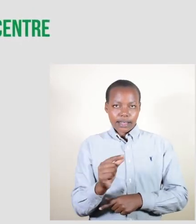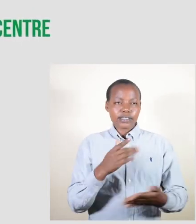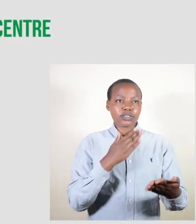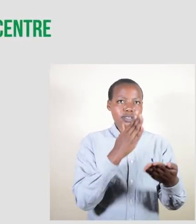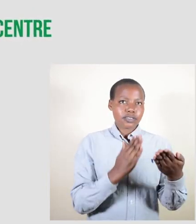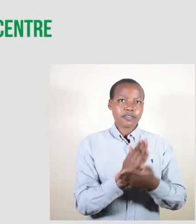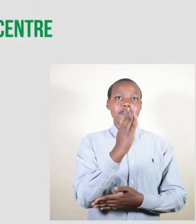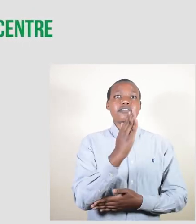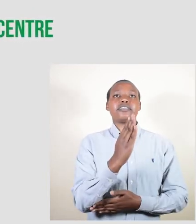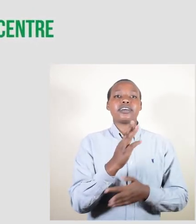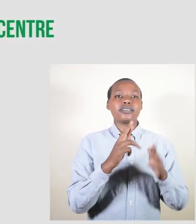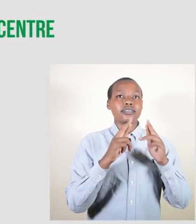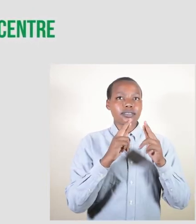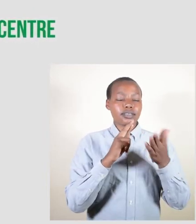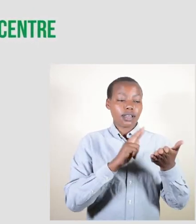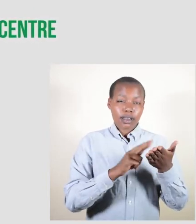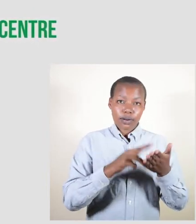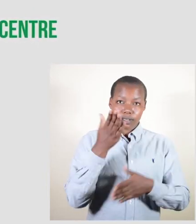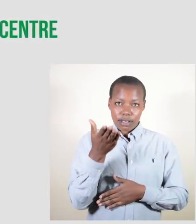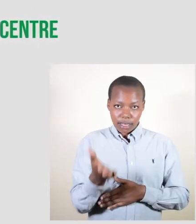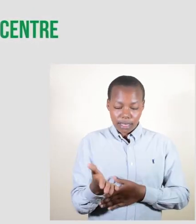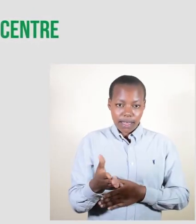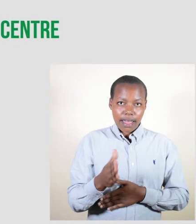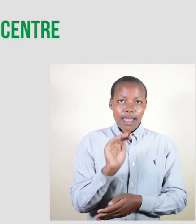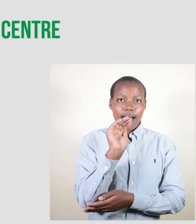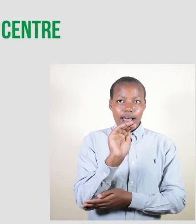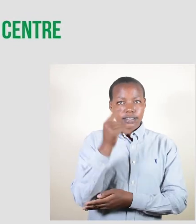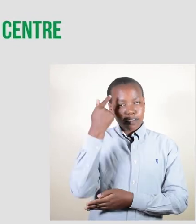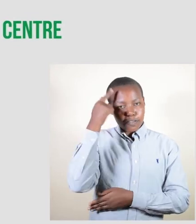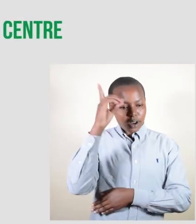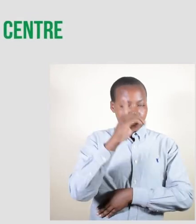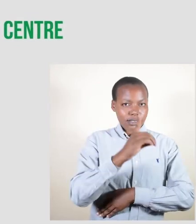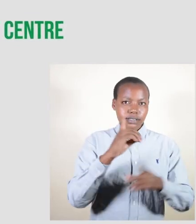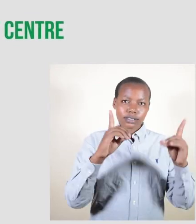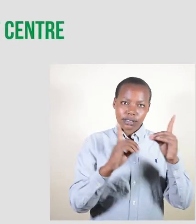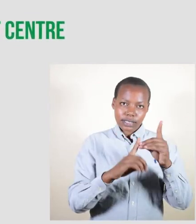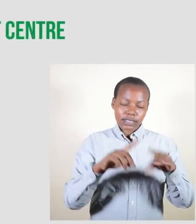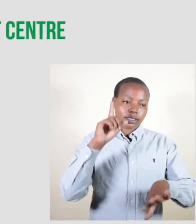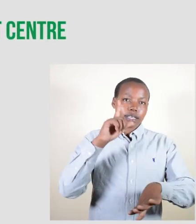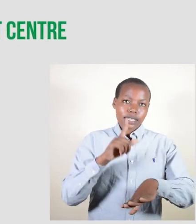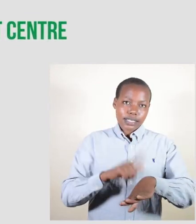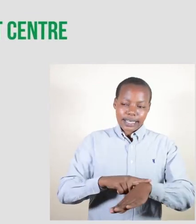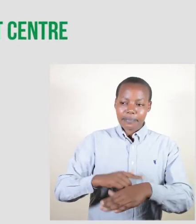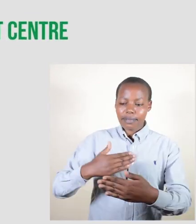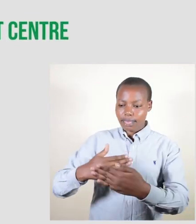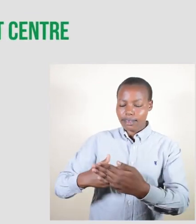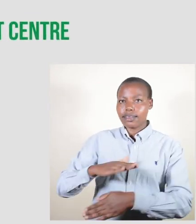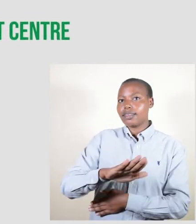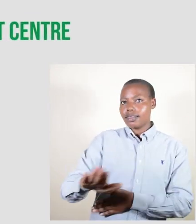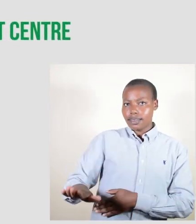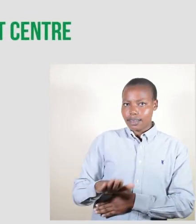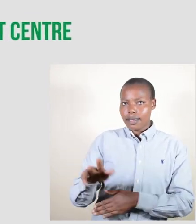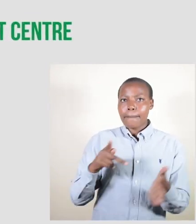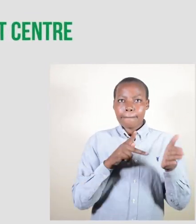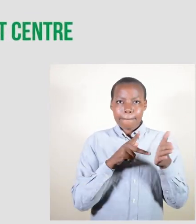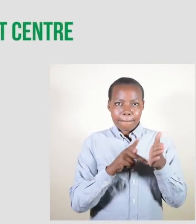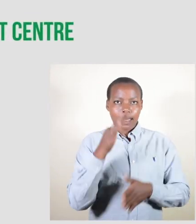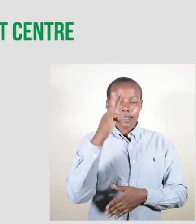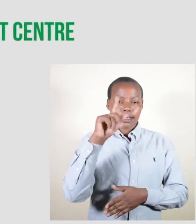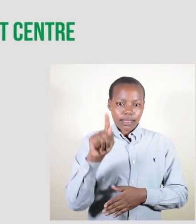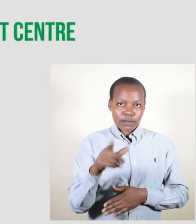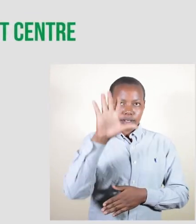customer verifies driving license record and, if satisfied, books a date, time, and preferred enrollment